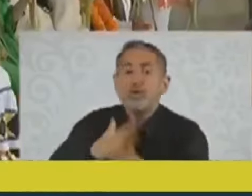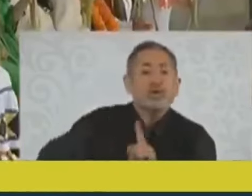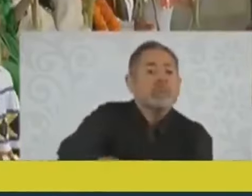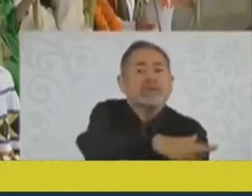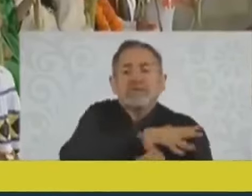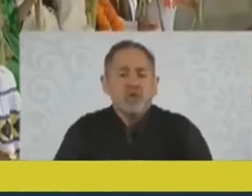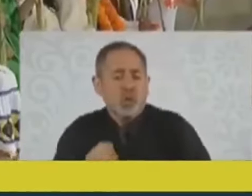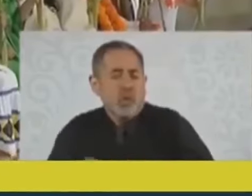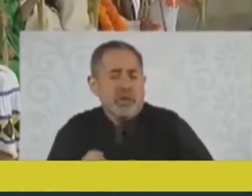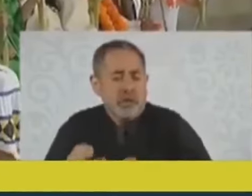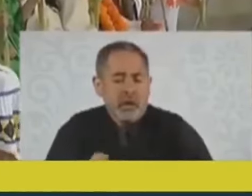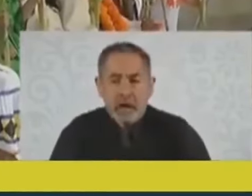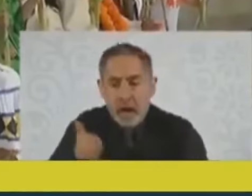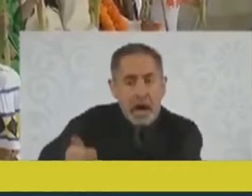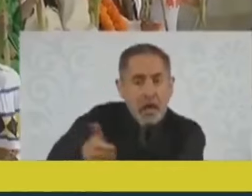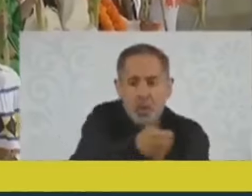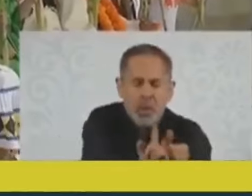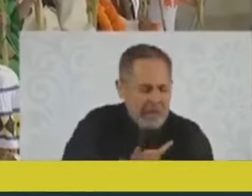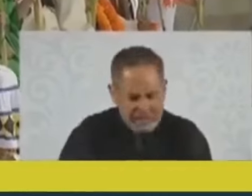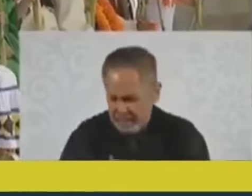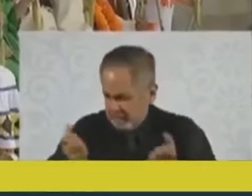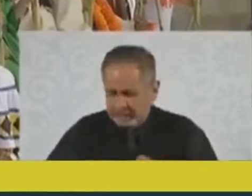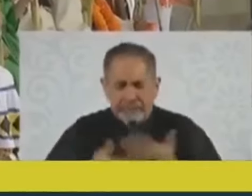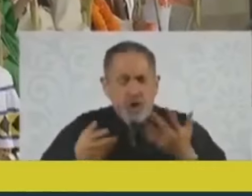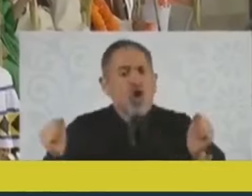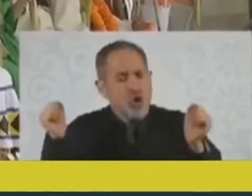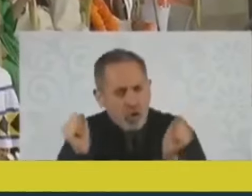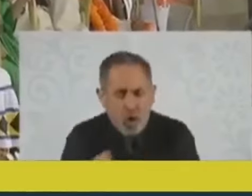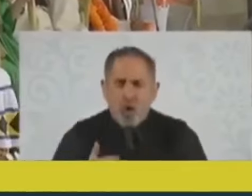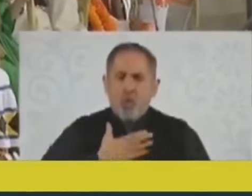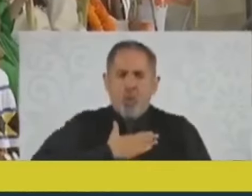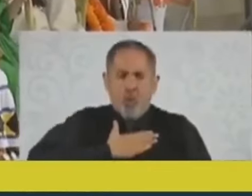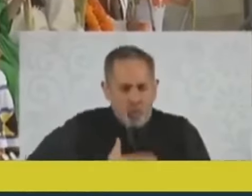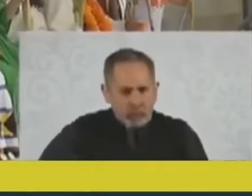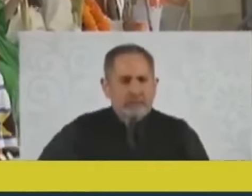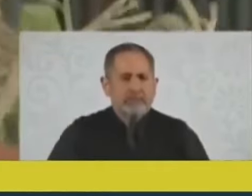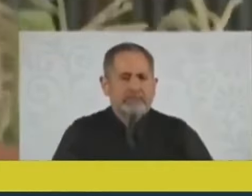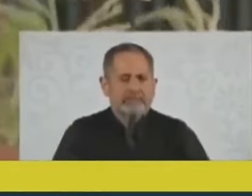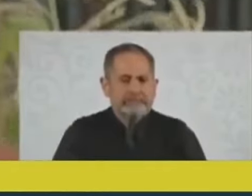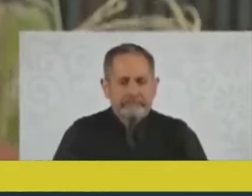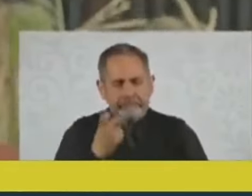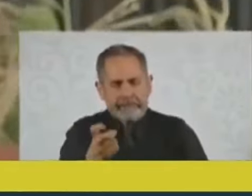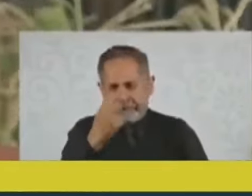preservation of the environment, freedom, and justice to Mexico.